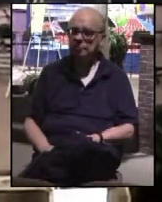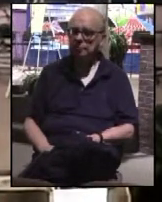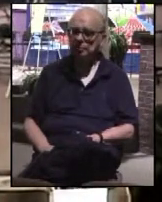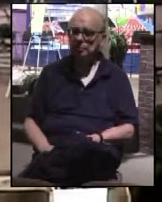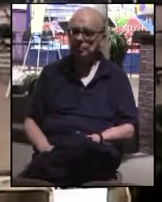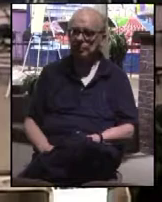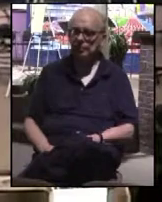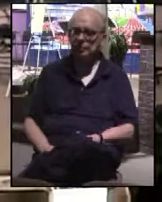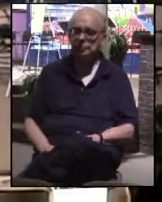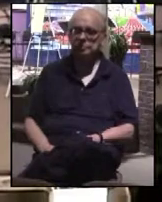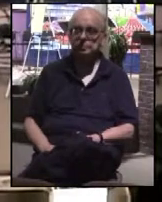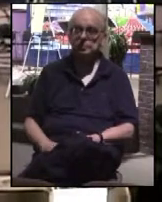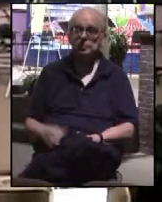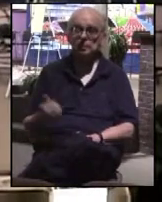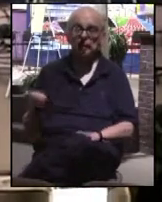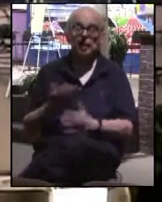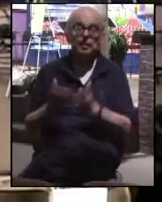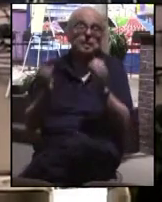Anything else?